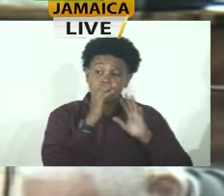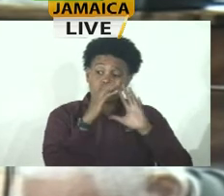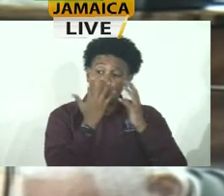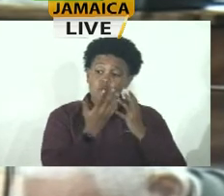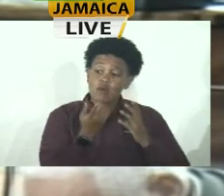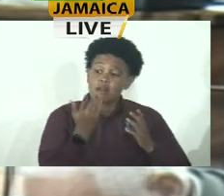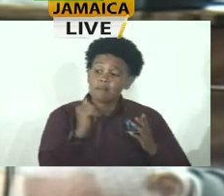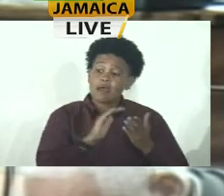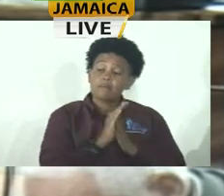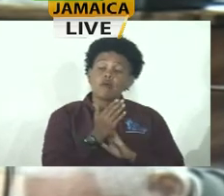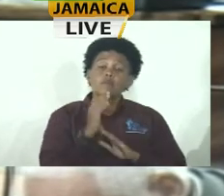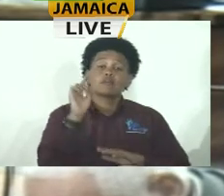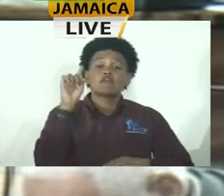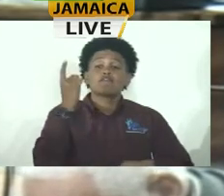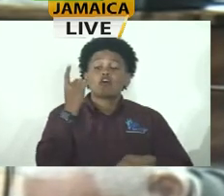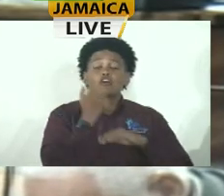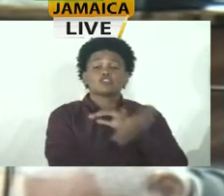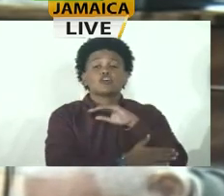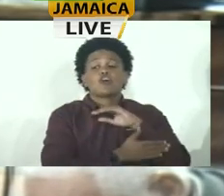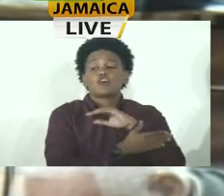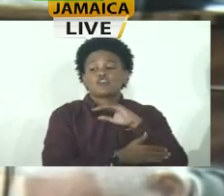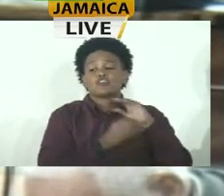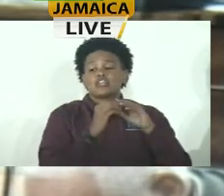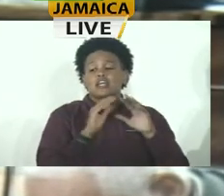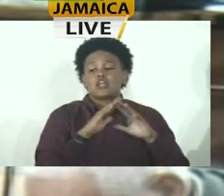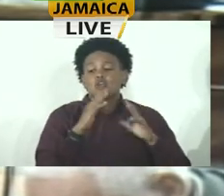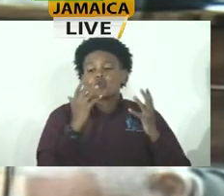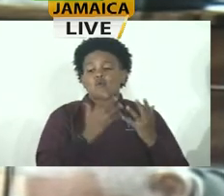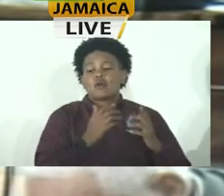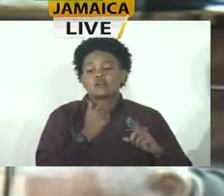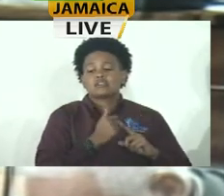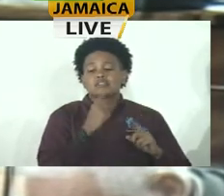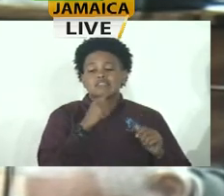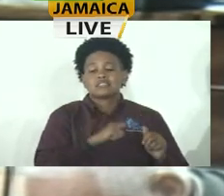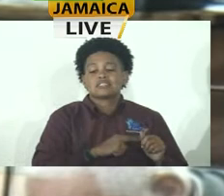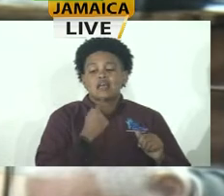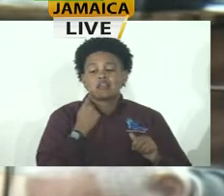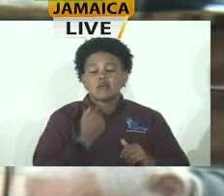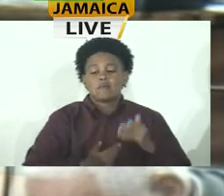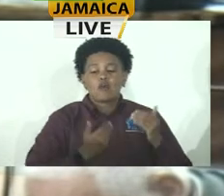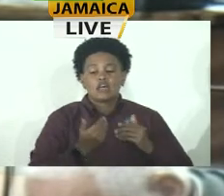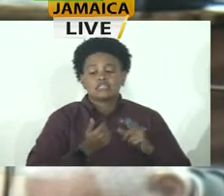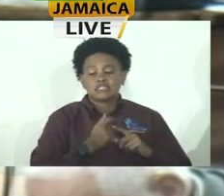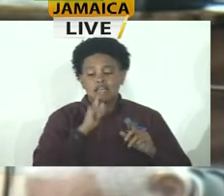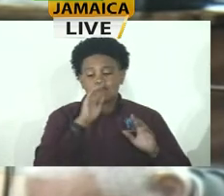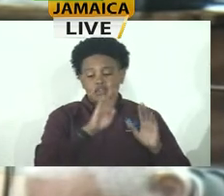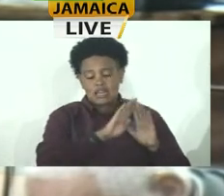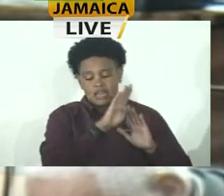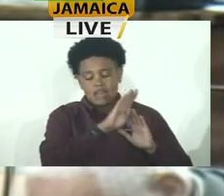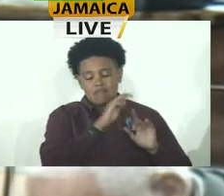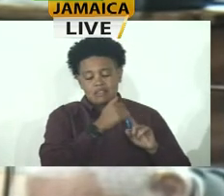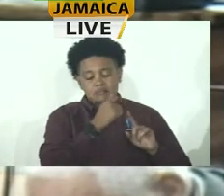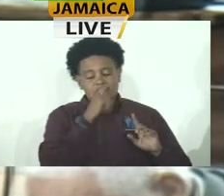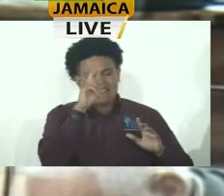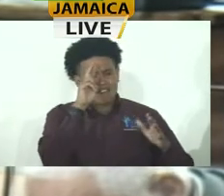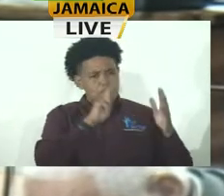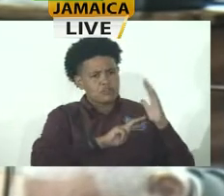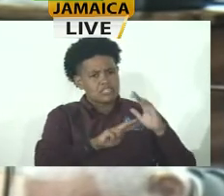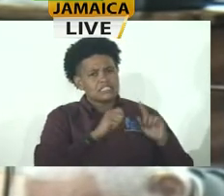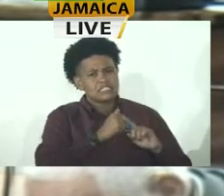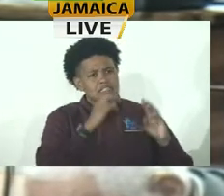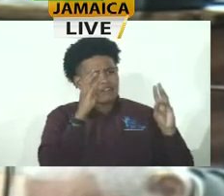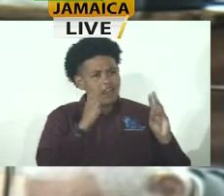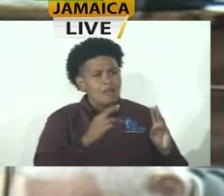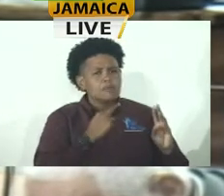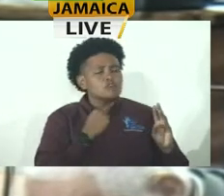by becoming the first country in the world to begin the process of developing a predictive climate